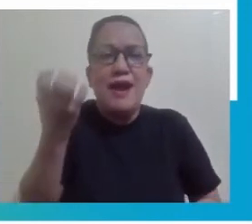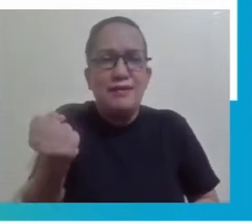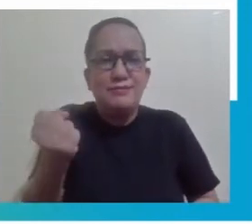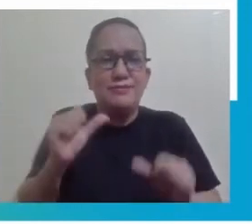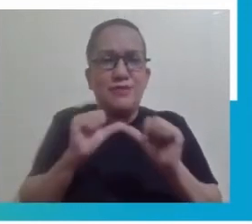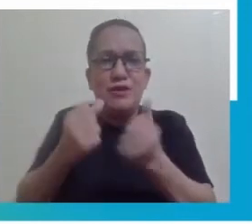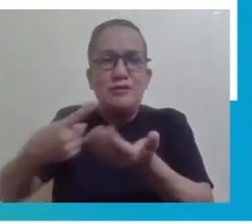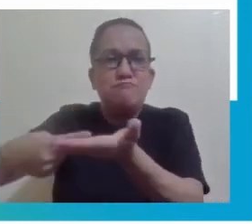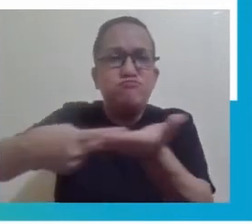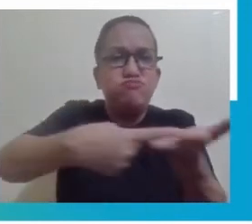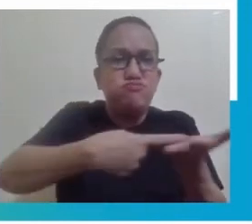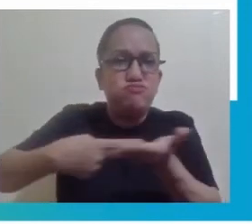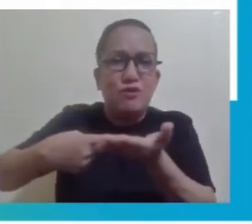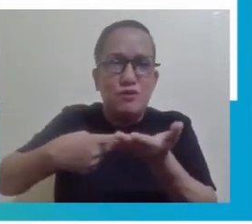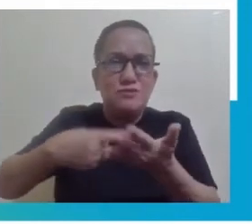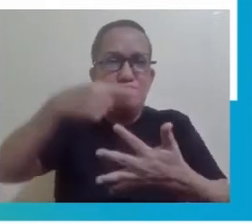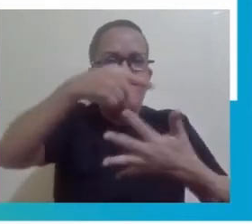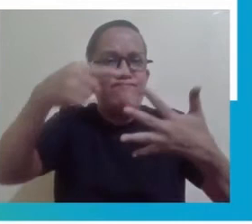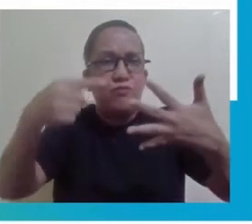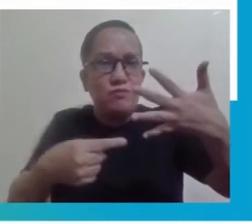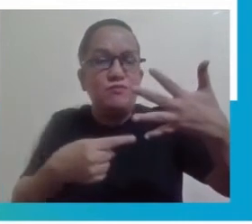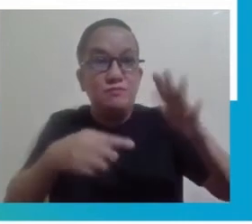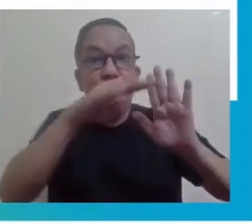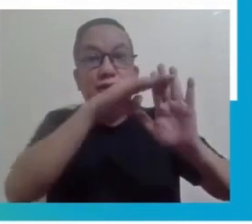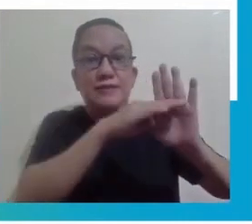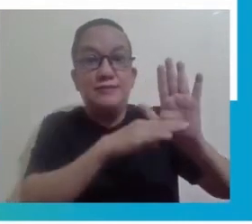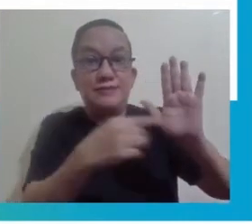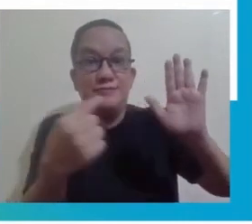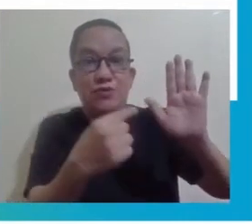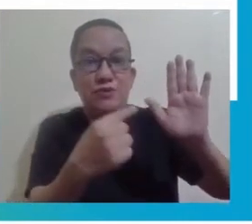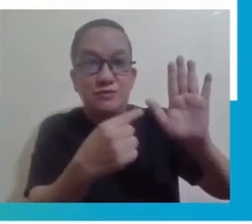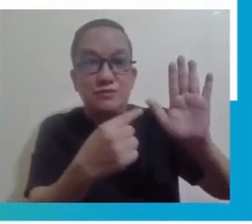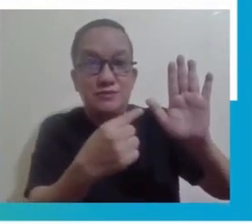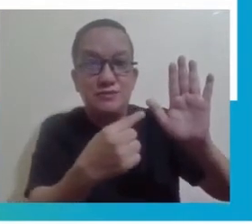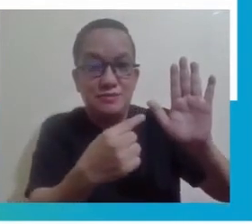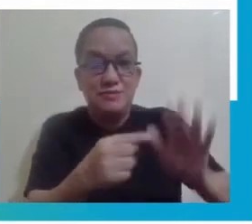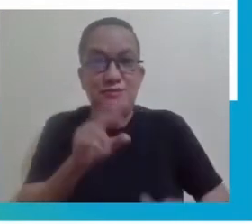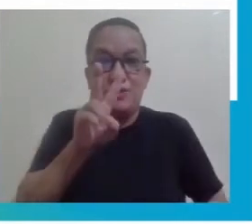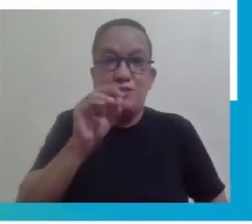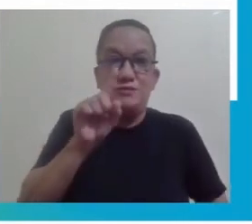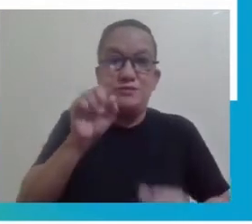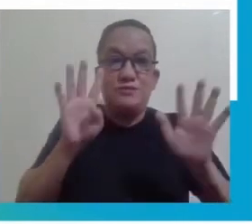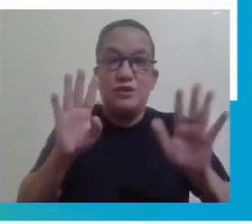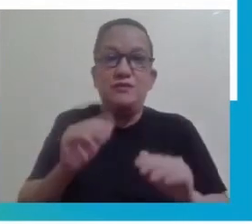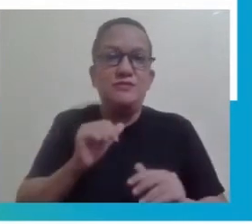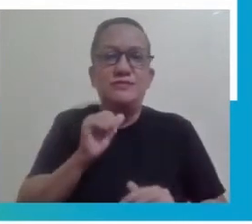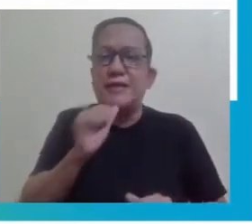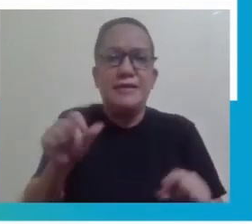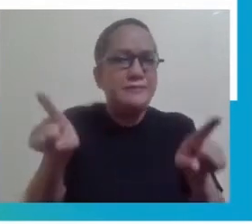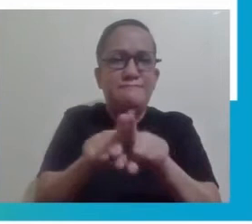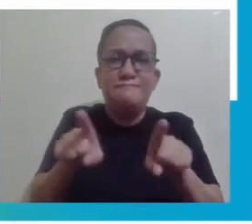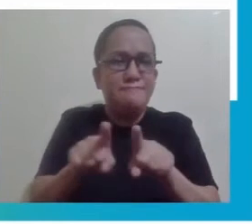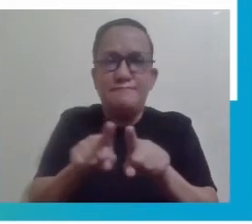and energy policy 2009 is not aligned with Paris 1.5 degree goal. More and more